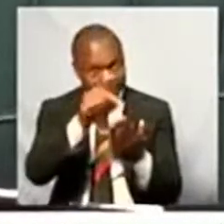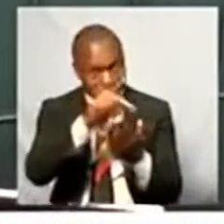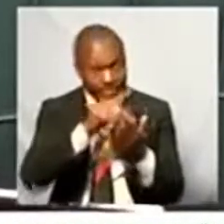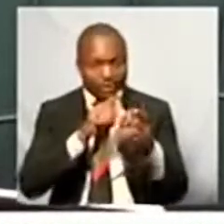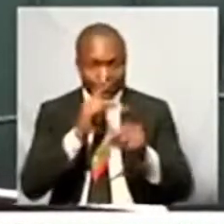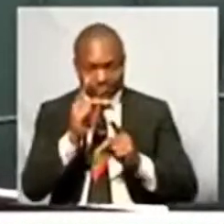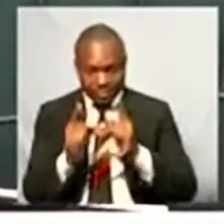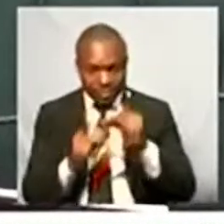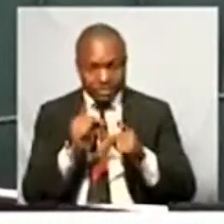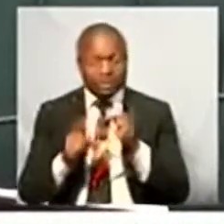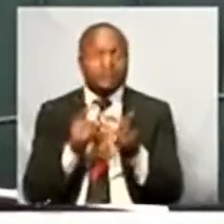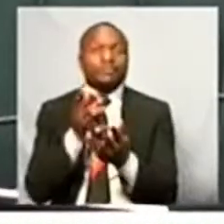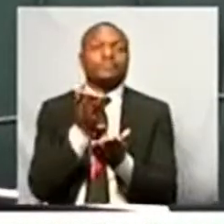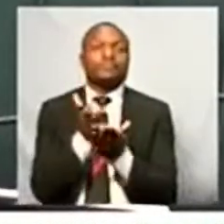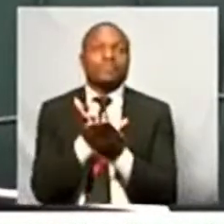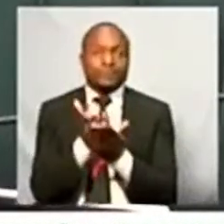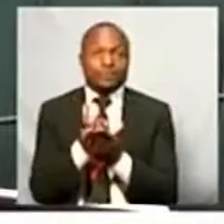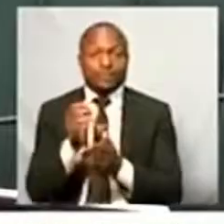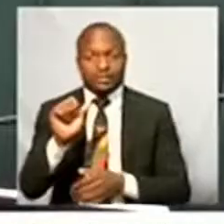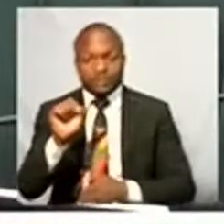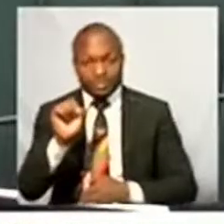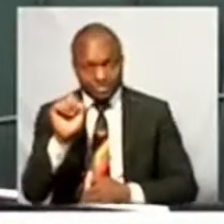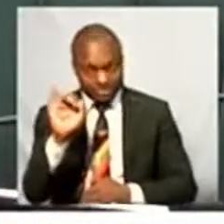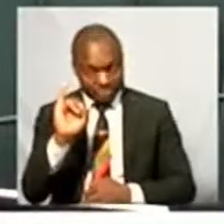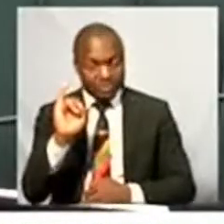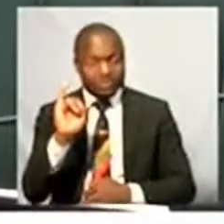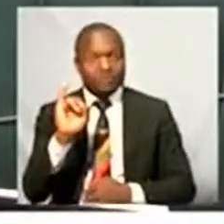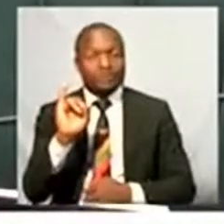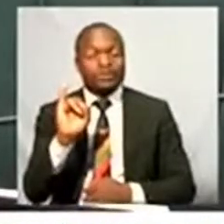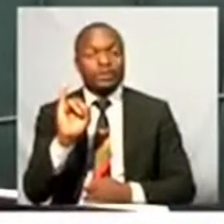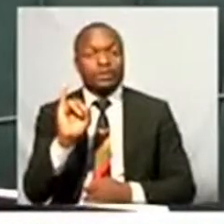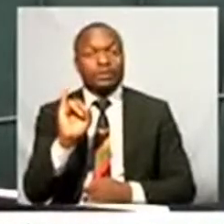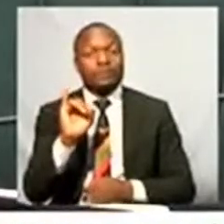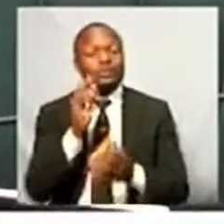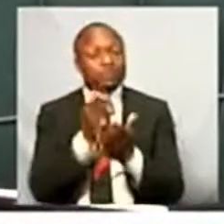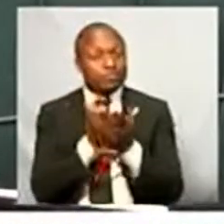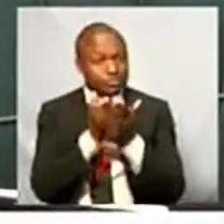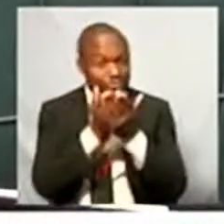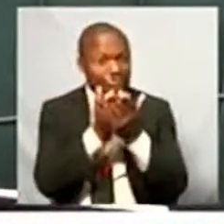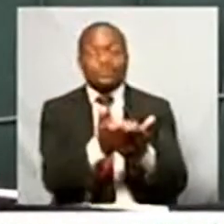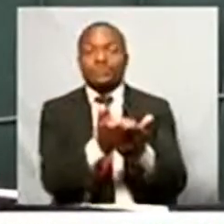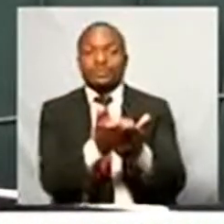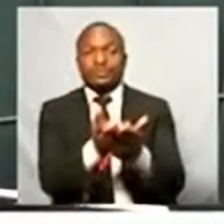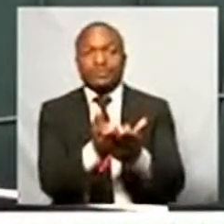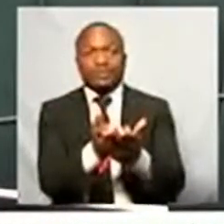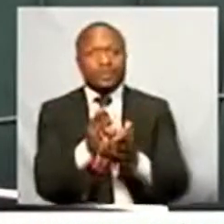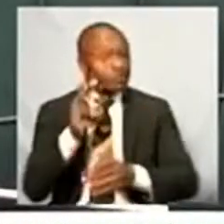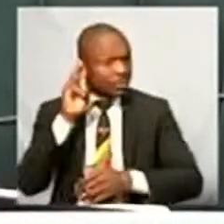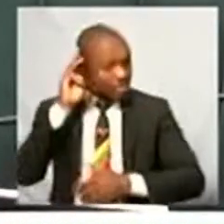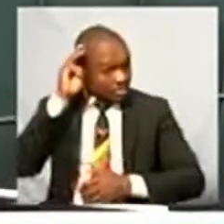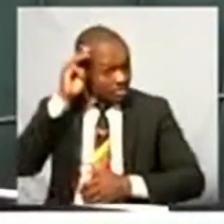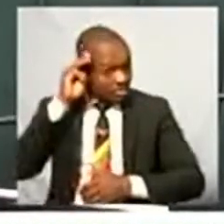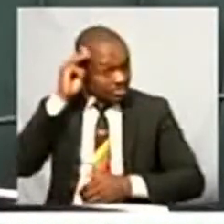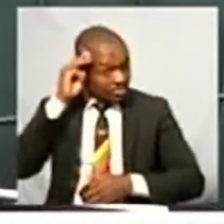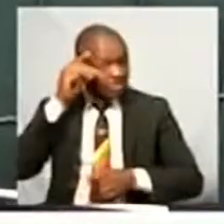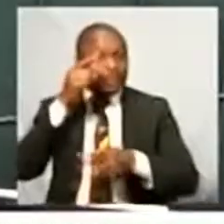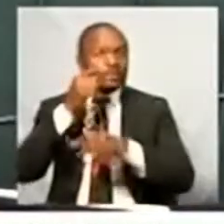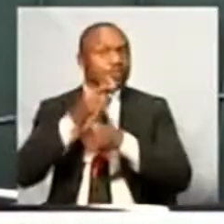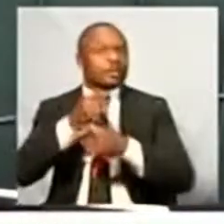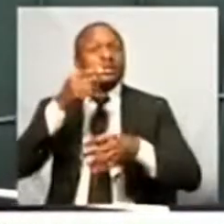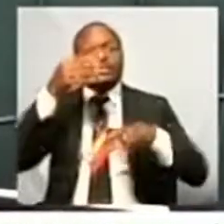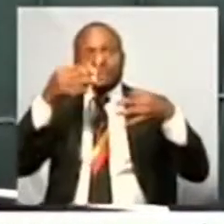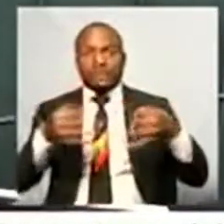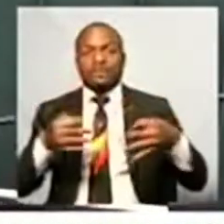Speaker, the proposed statutory instruments were duly submitted to the Ministry of Justice for